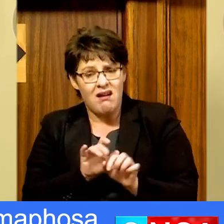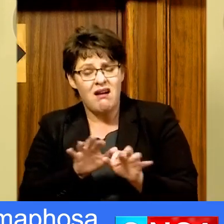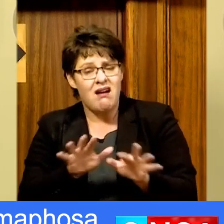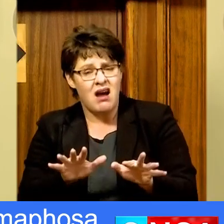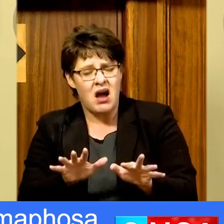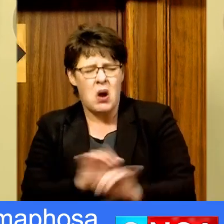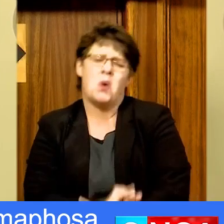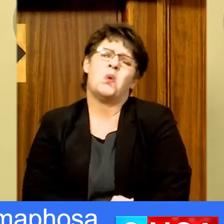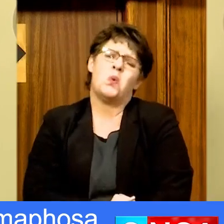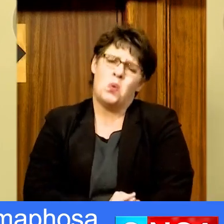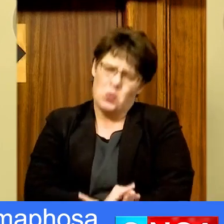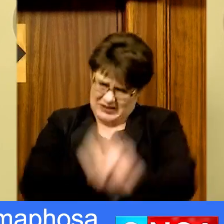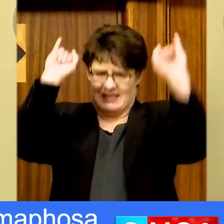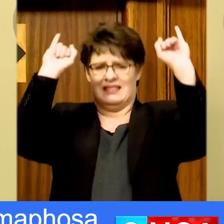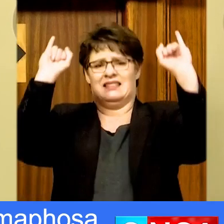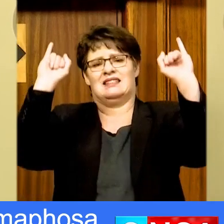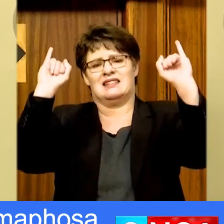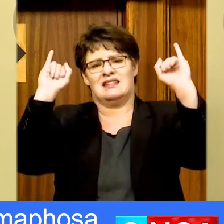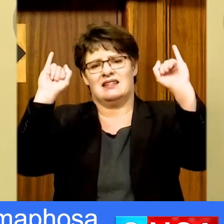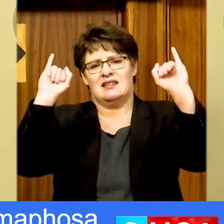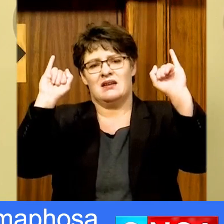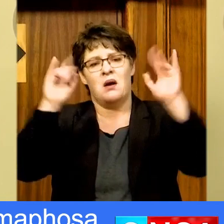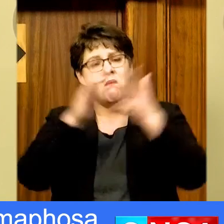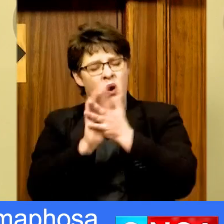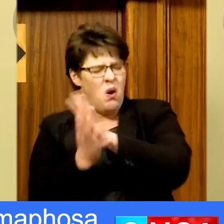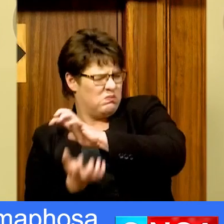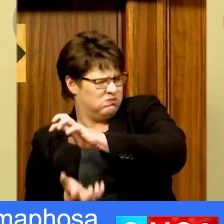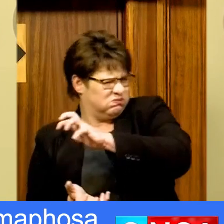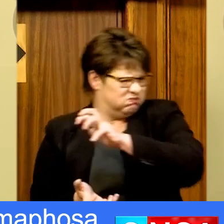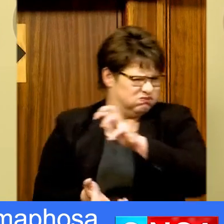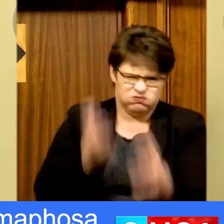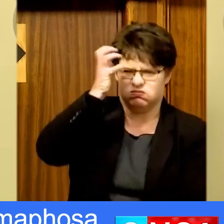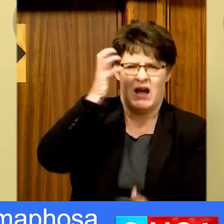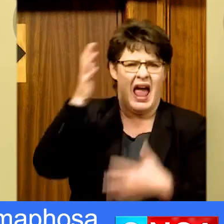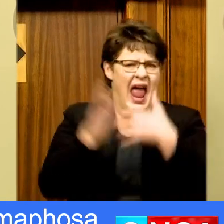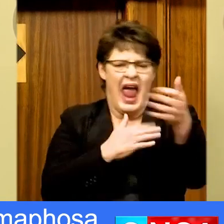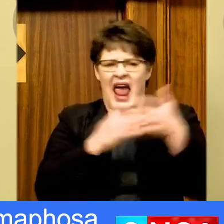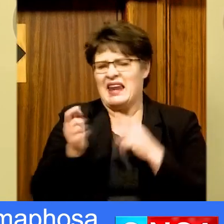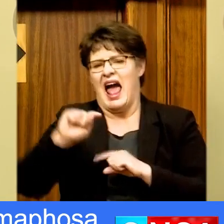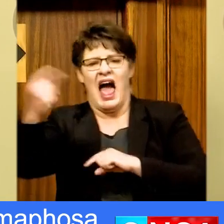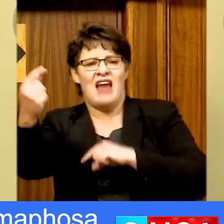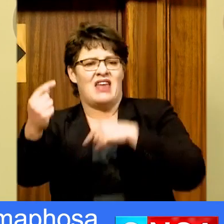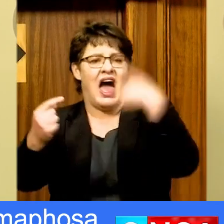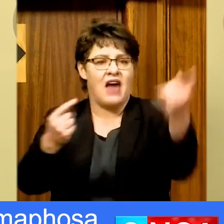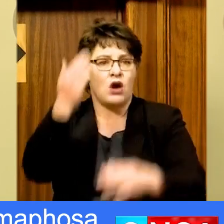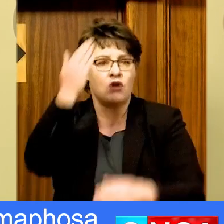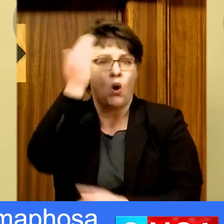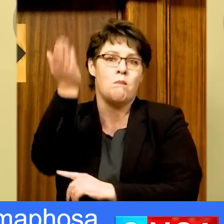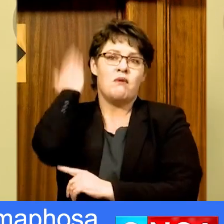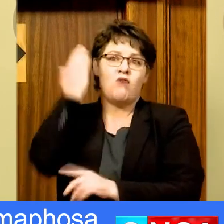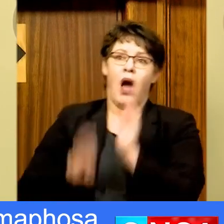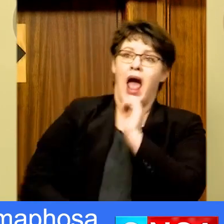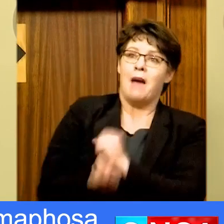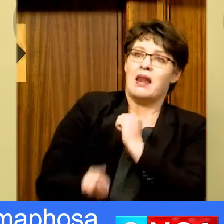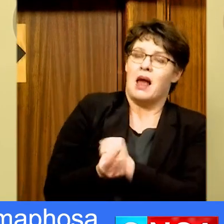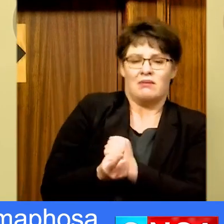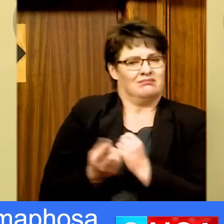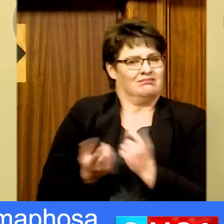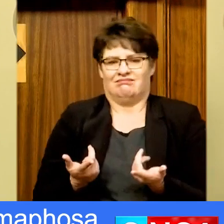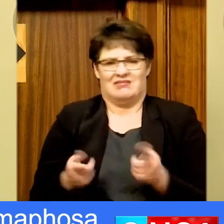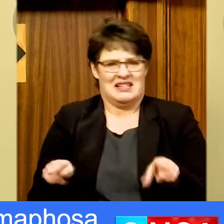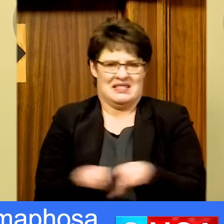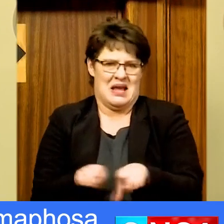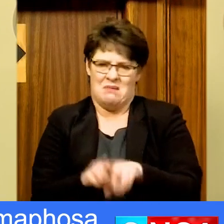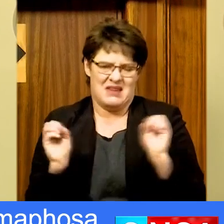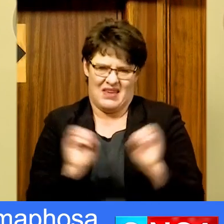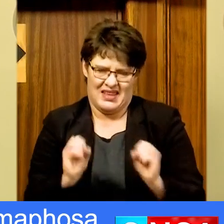fiercer and much more destructive than any that we have known before. It